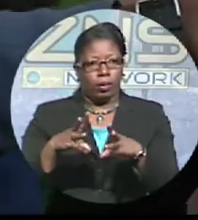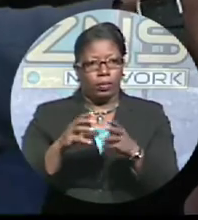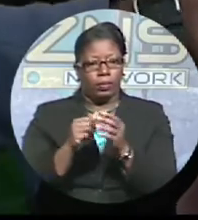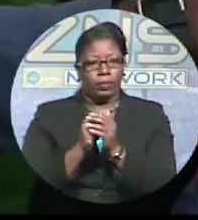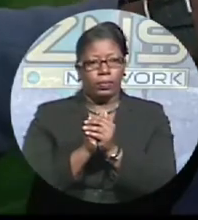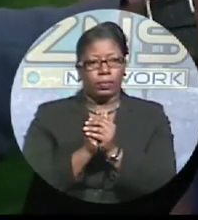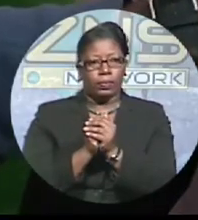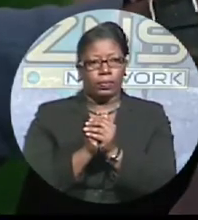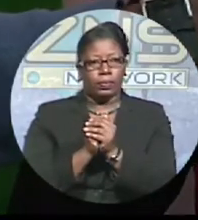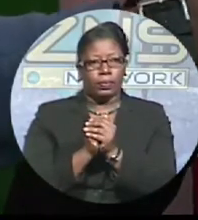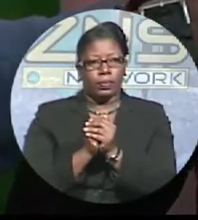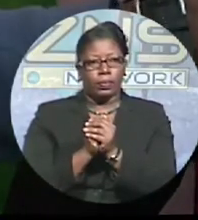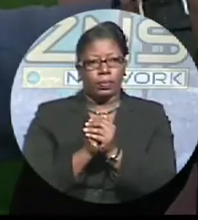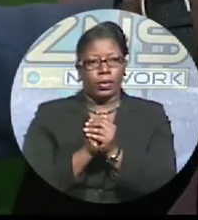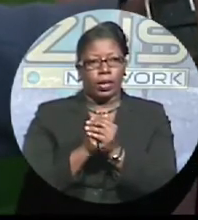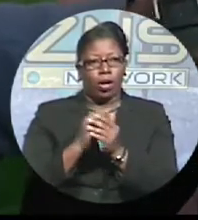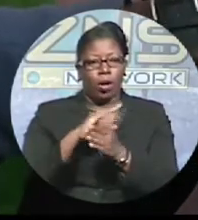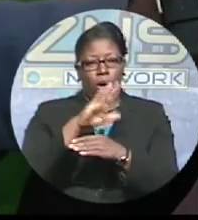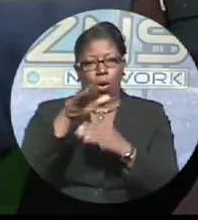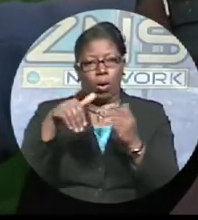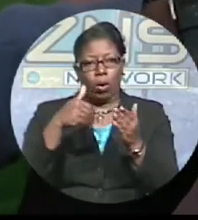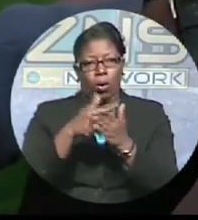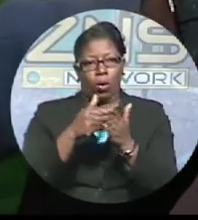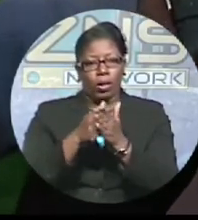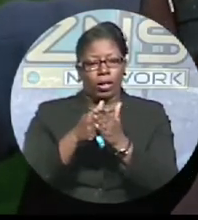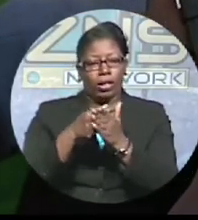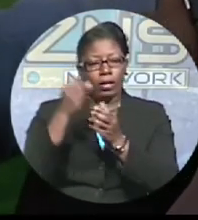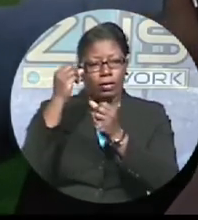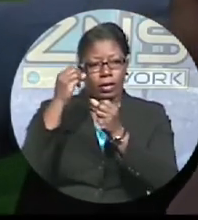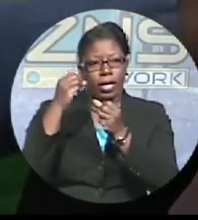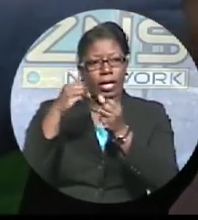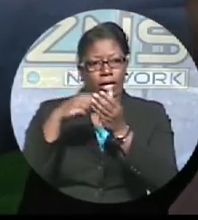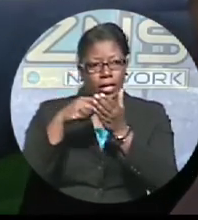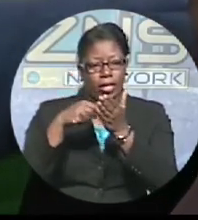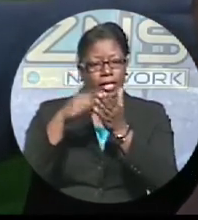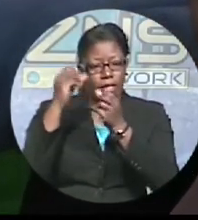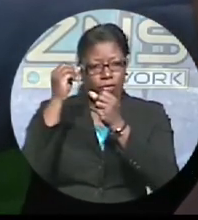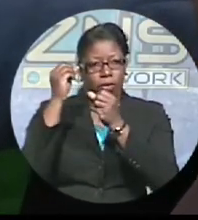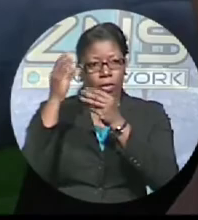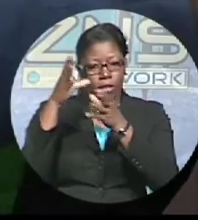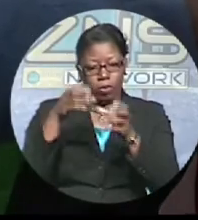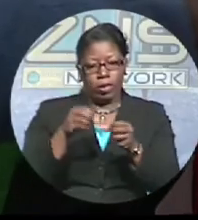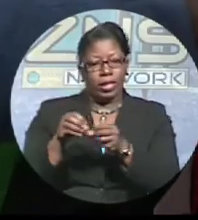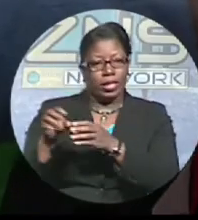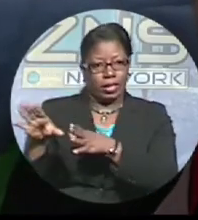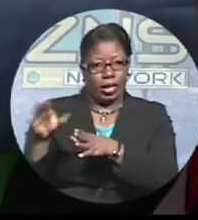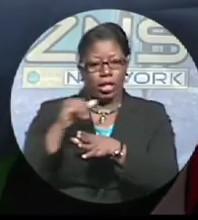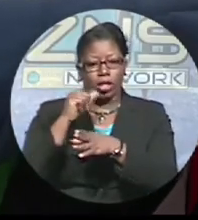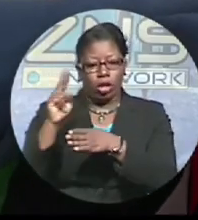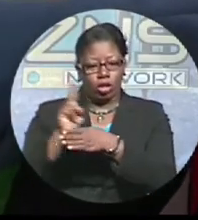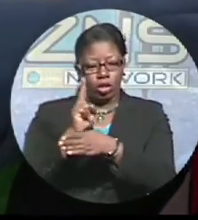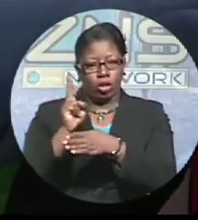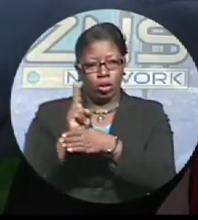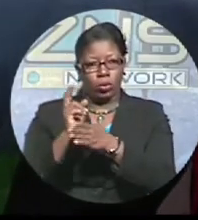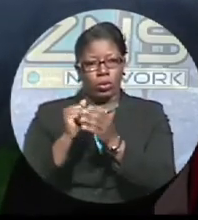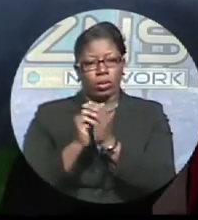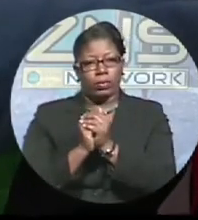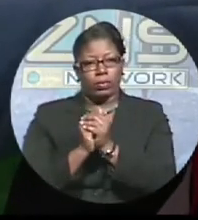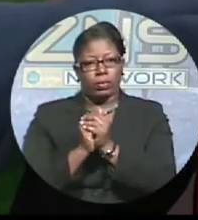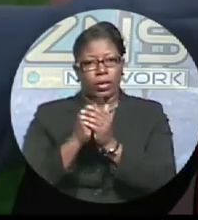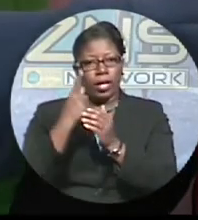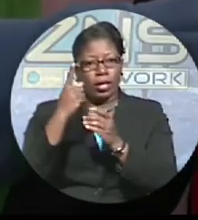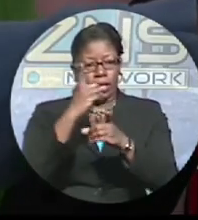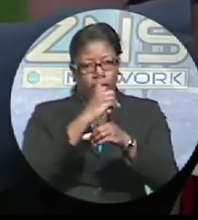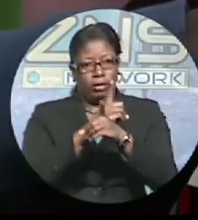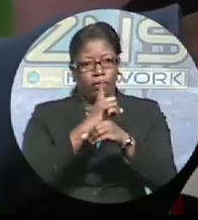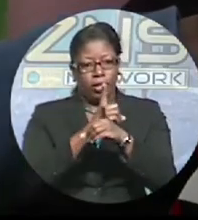was discounted, and all of this was on the record from day one. The defense had not come to say that